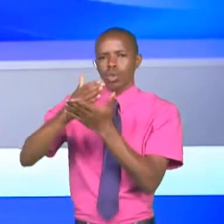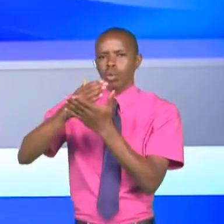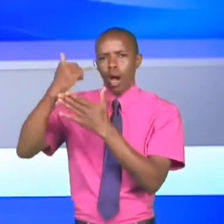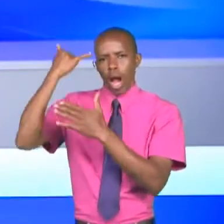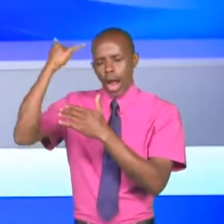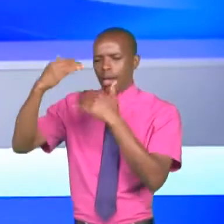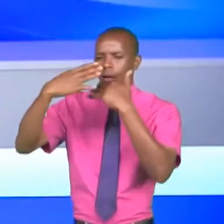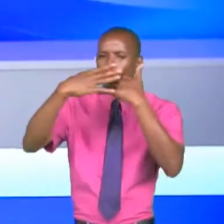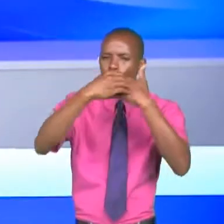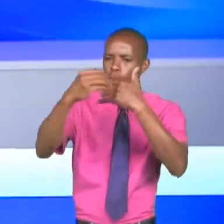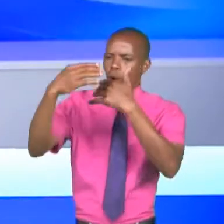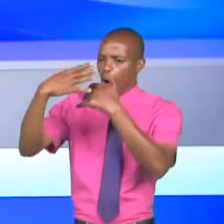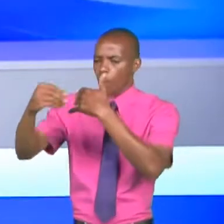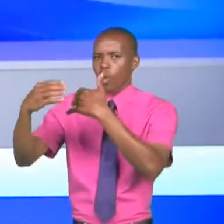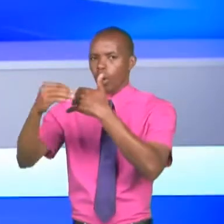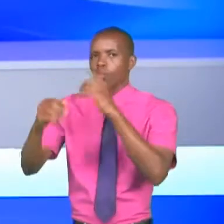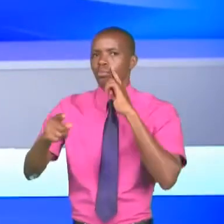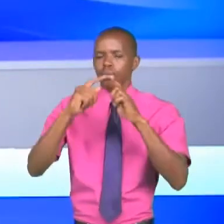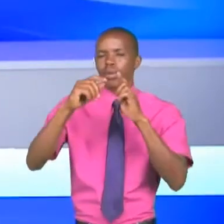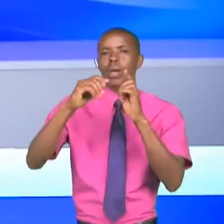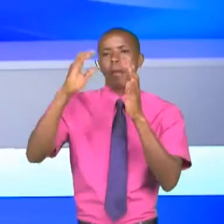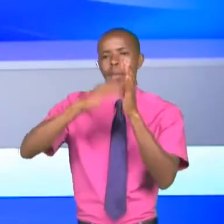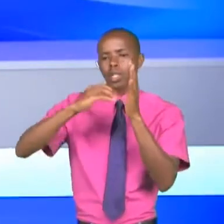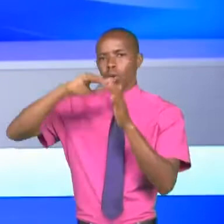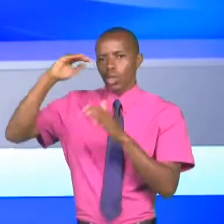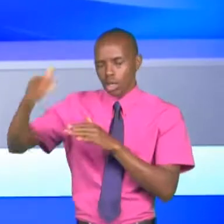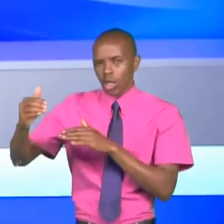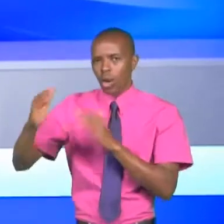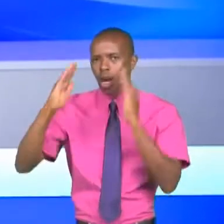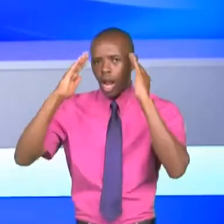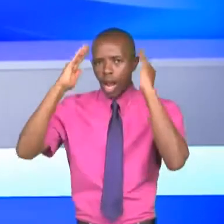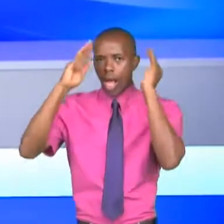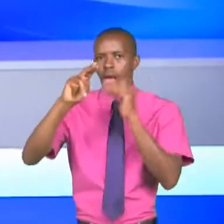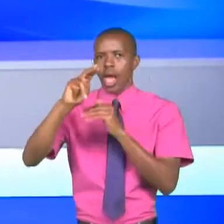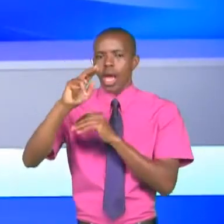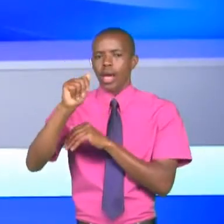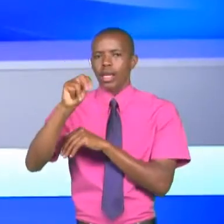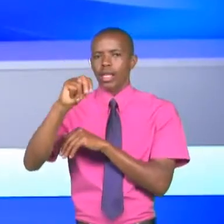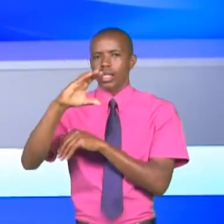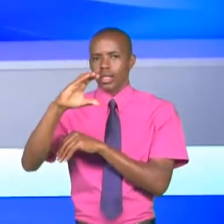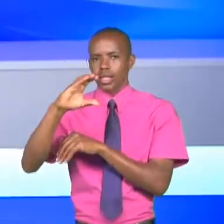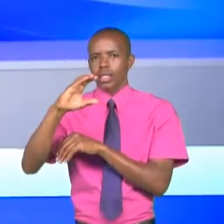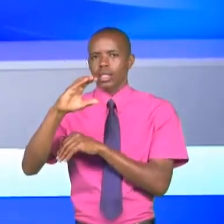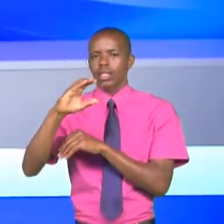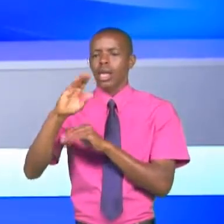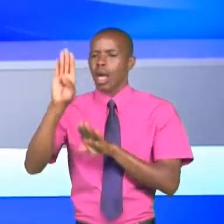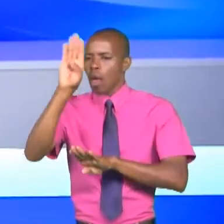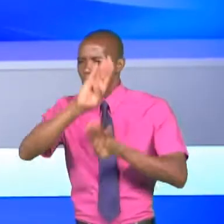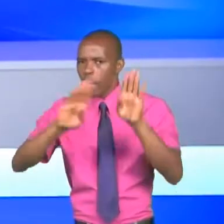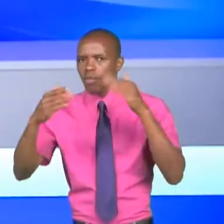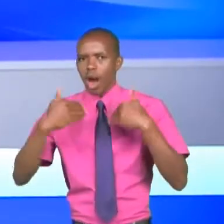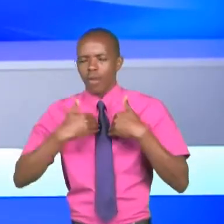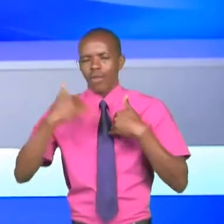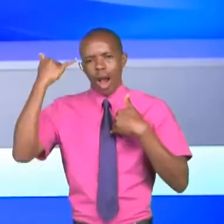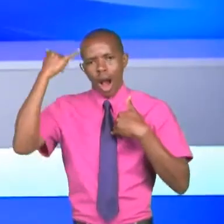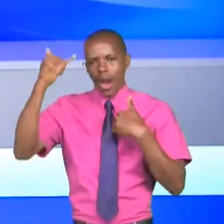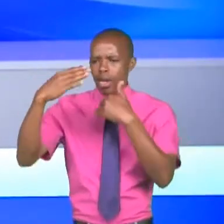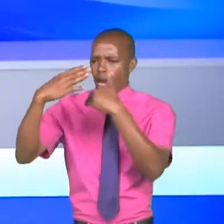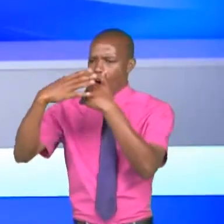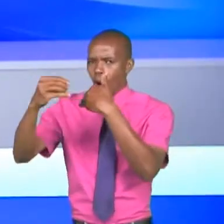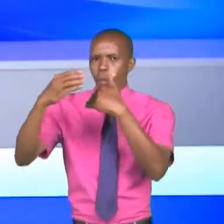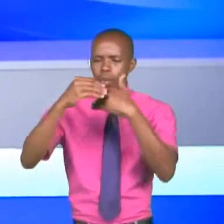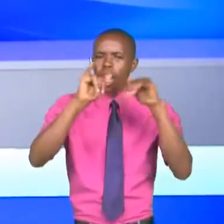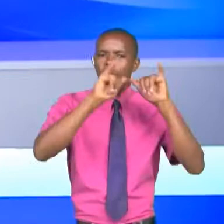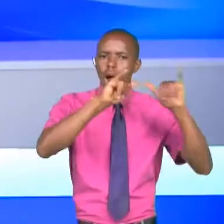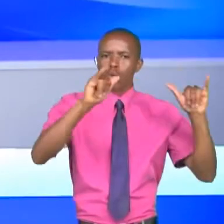ideas. Speaking in Machakos town, Mutua said the ANC leader has formed a habit of reproducing his ideas and those of